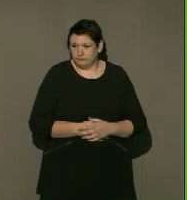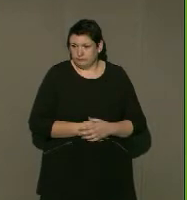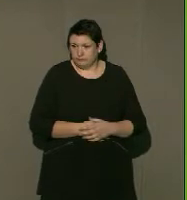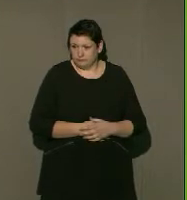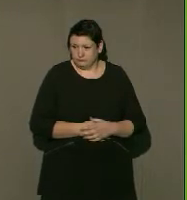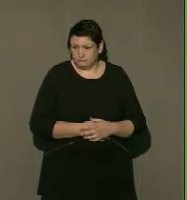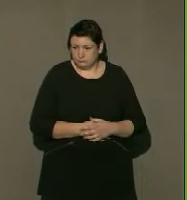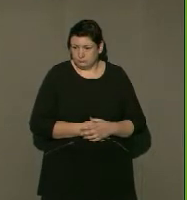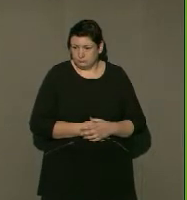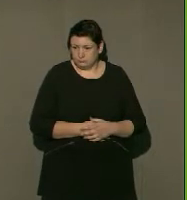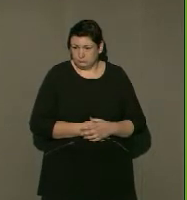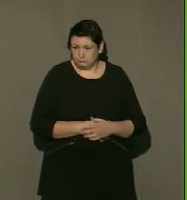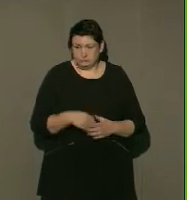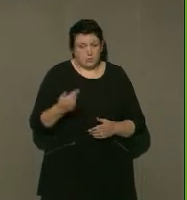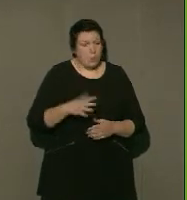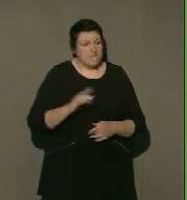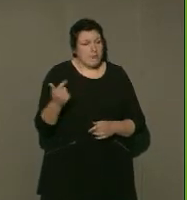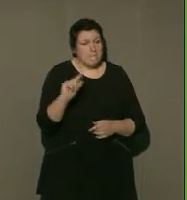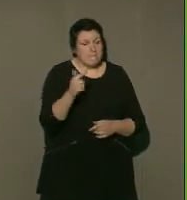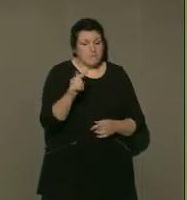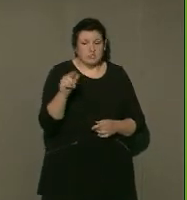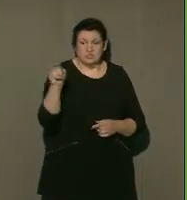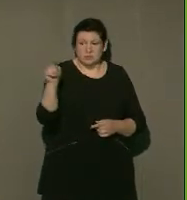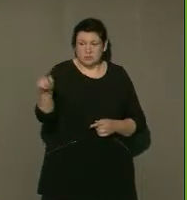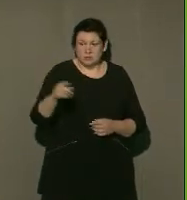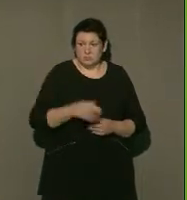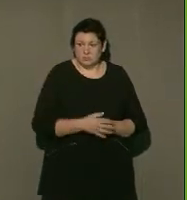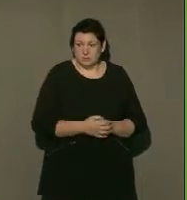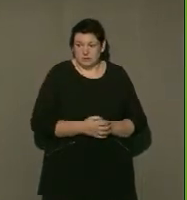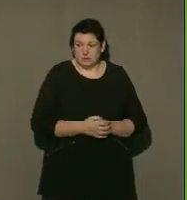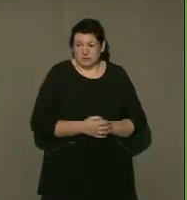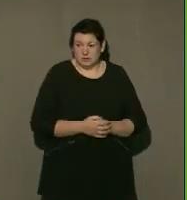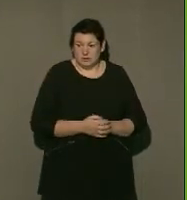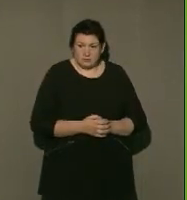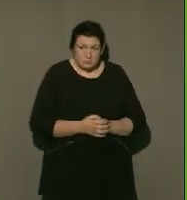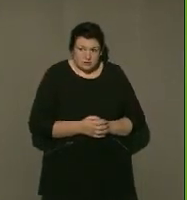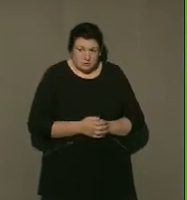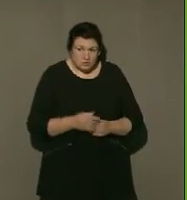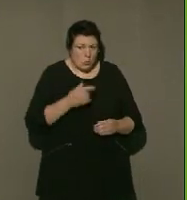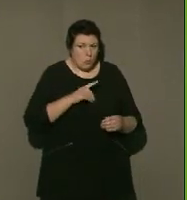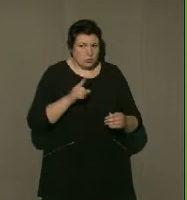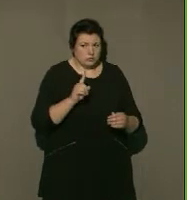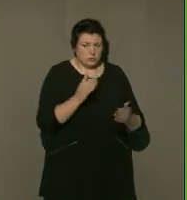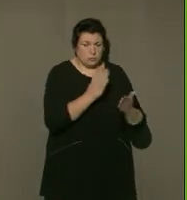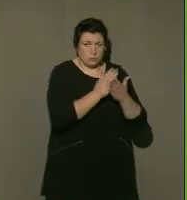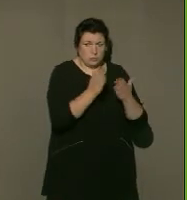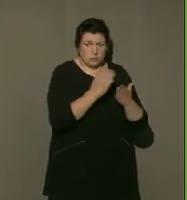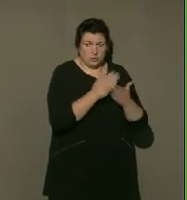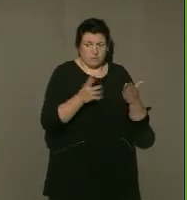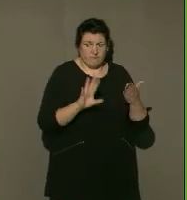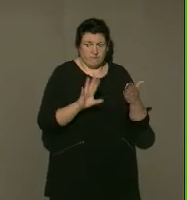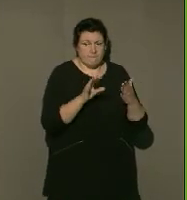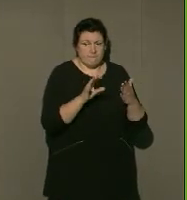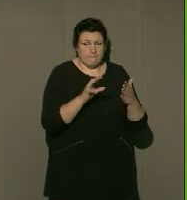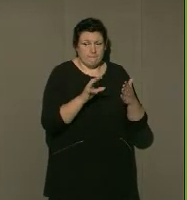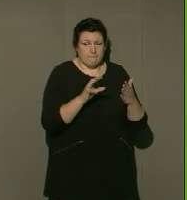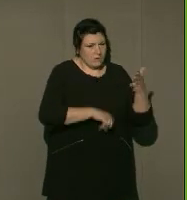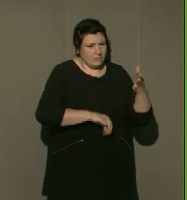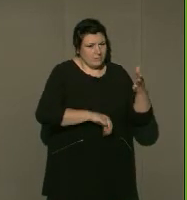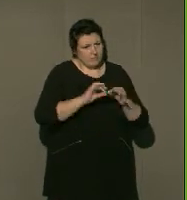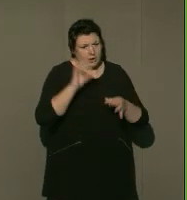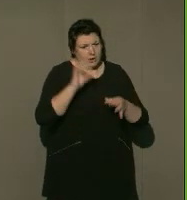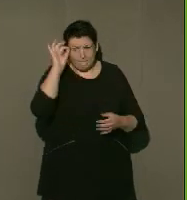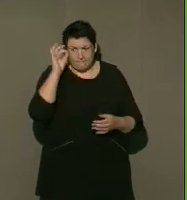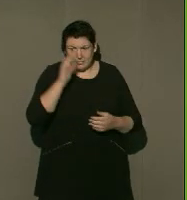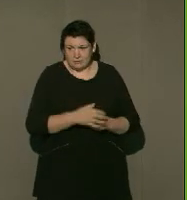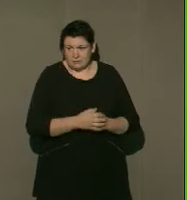Hi, Jen Law, Bristol Green Party. I would just like to request a clarification from Policy Development Committee. Martin